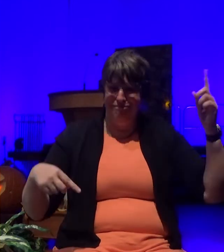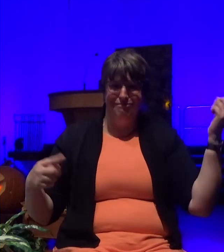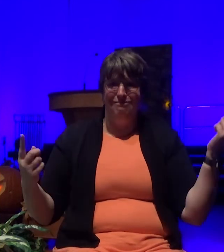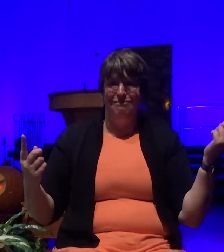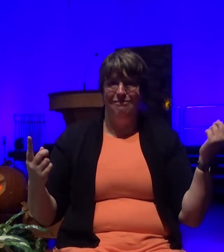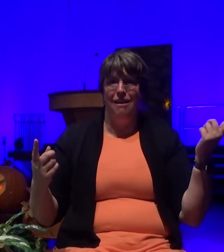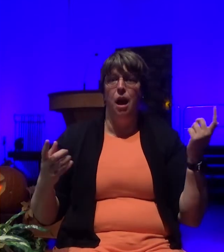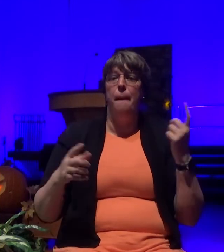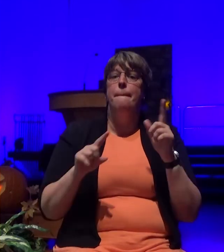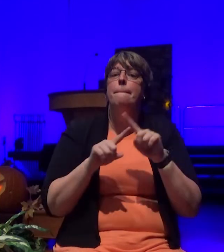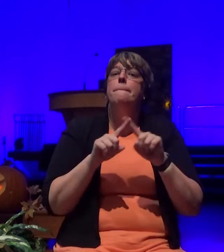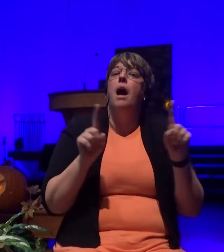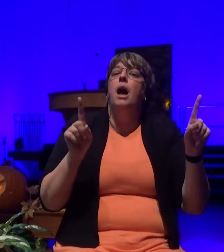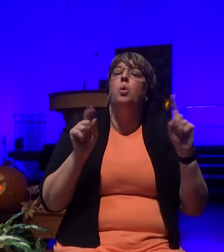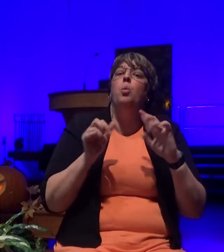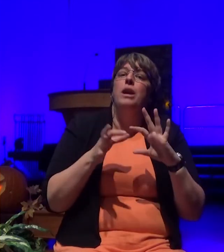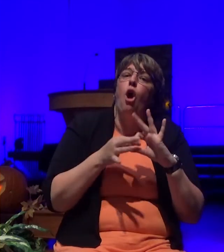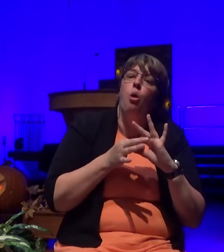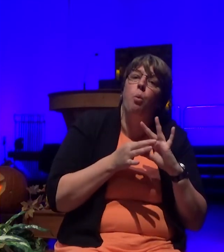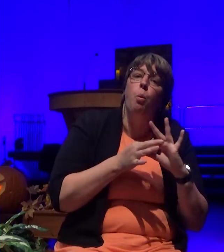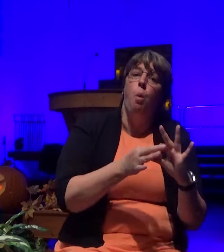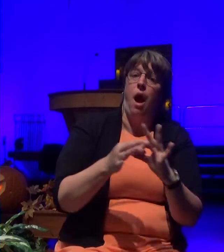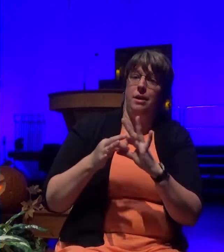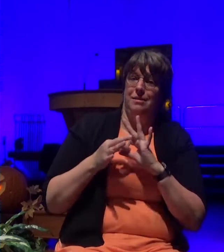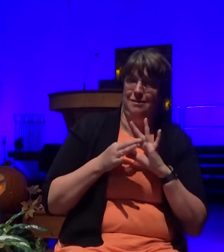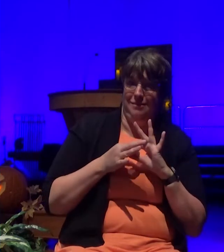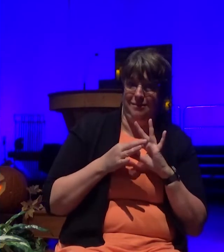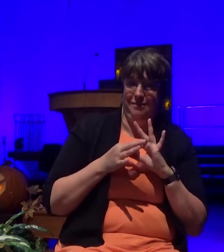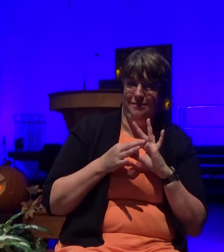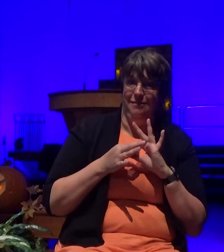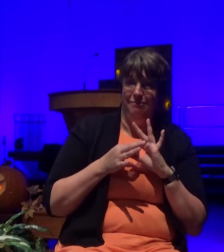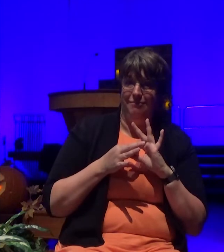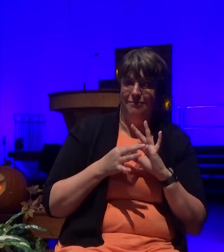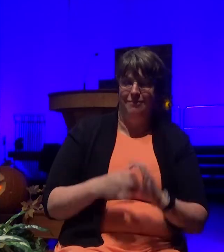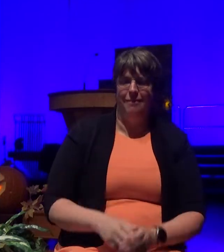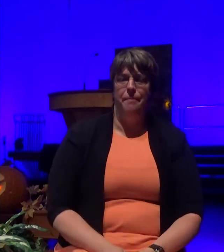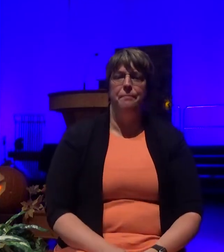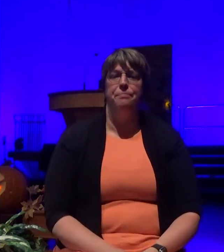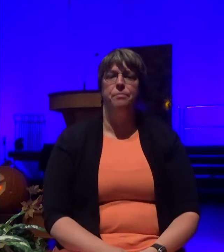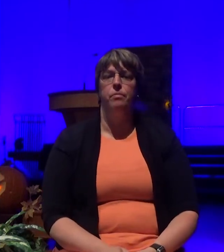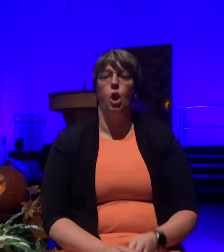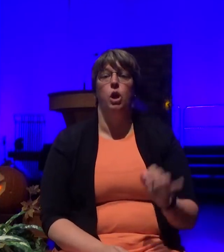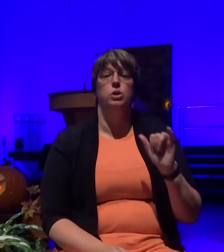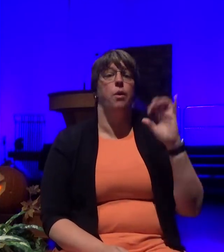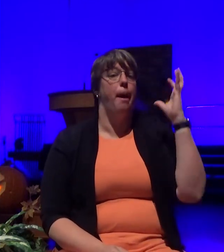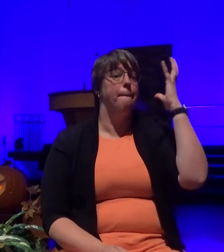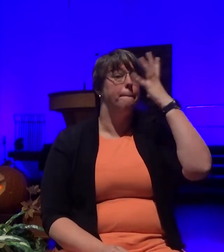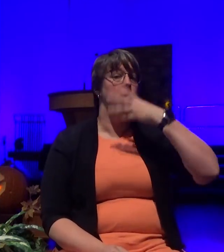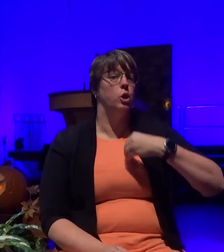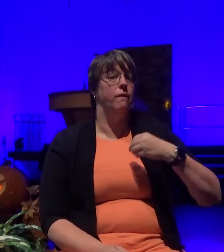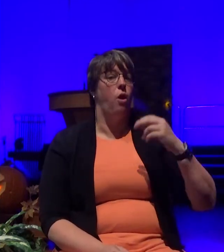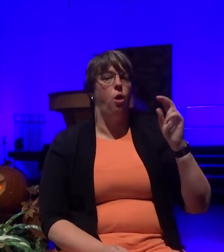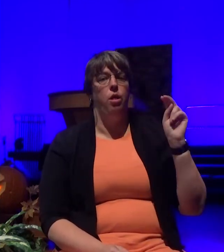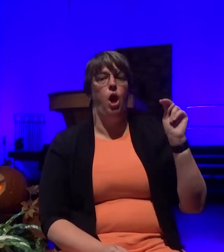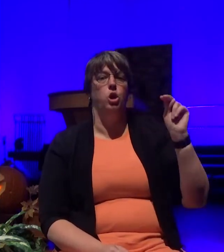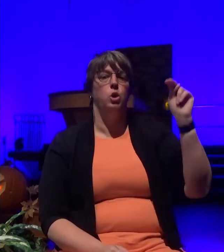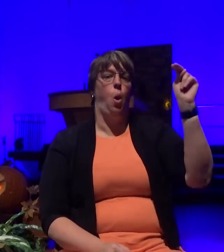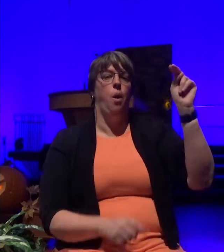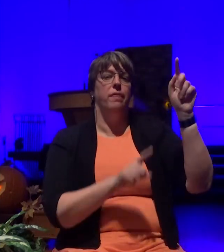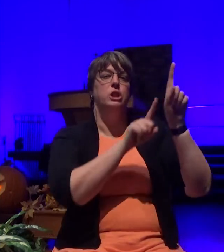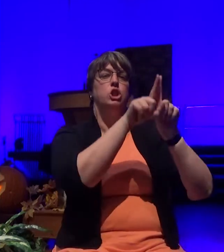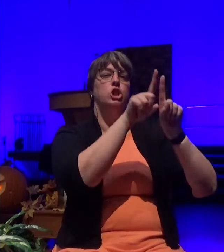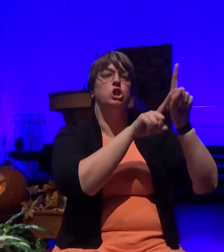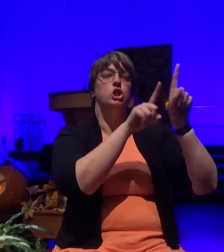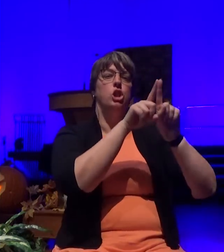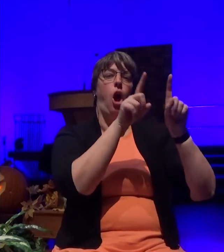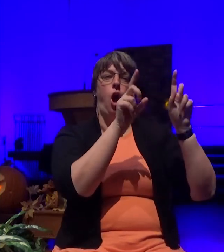the infinite mind. So the beautiful North Star of this is to live